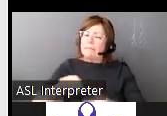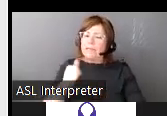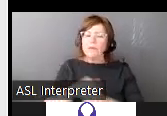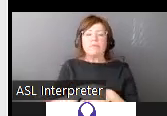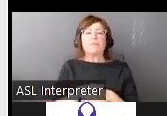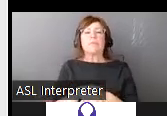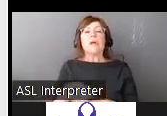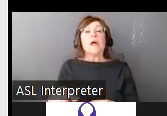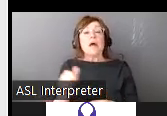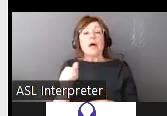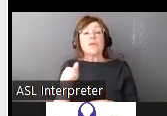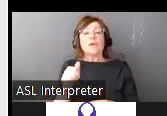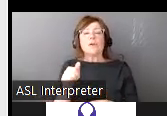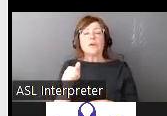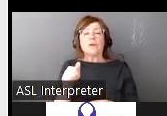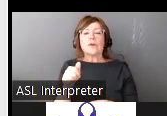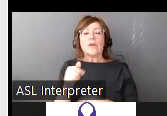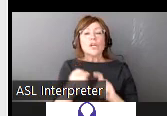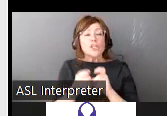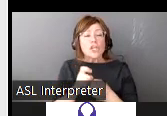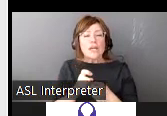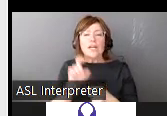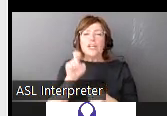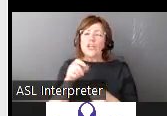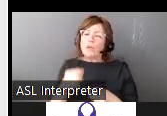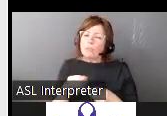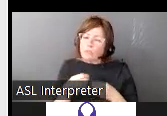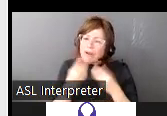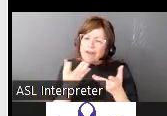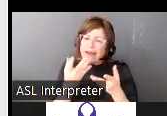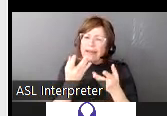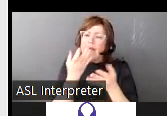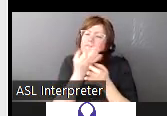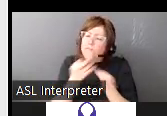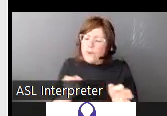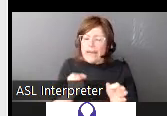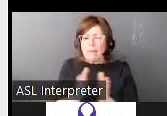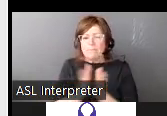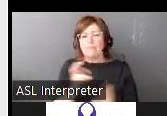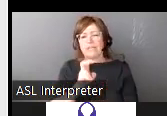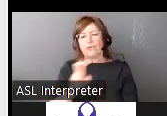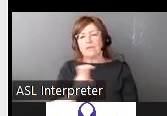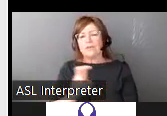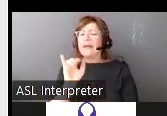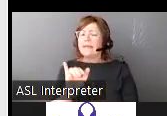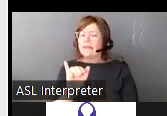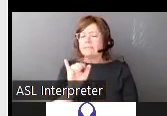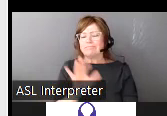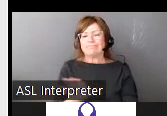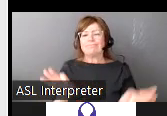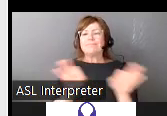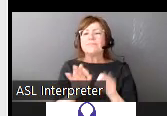providing free or further reduced cost of public transportation for seniors. It's also very important in reducing their